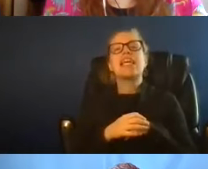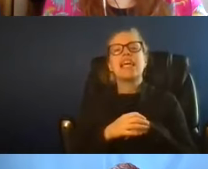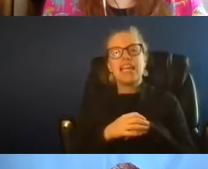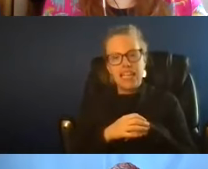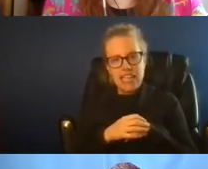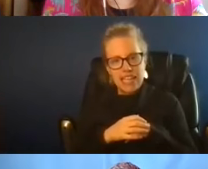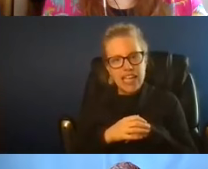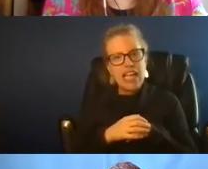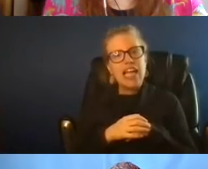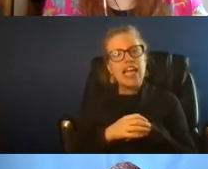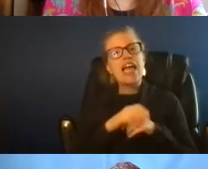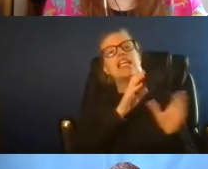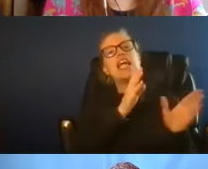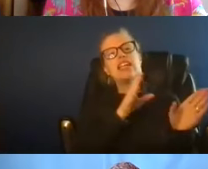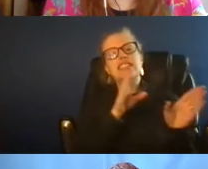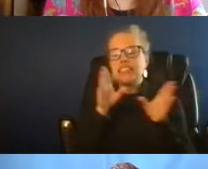Let's get back